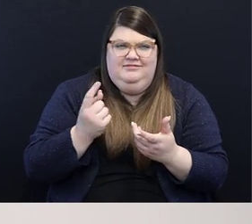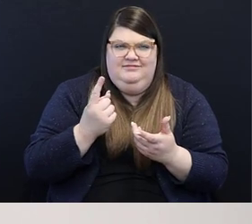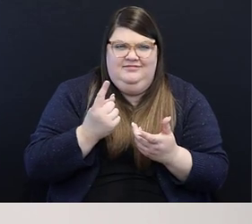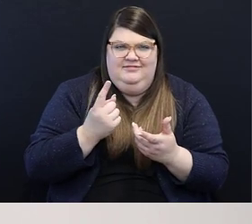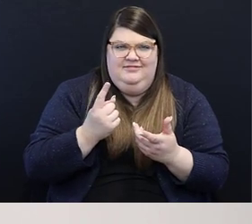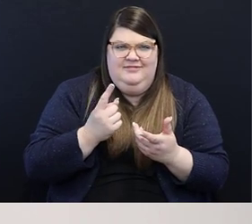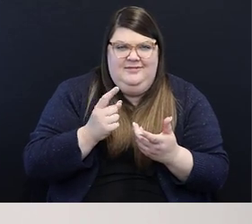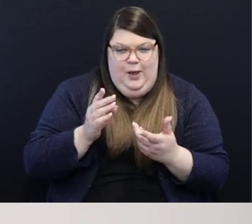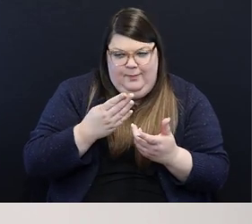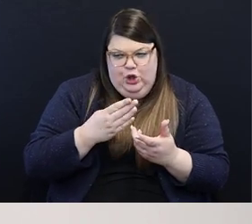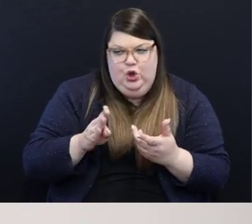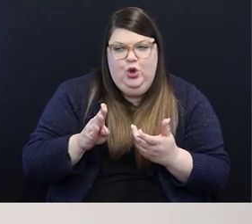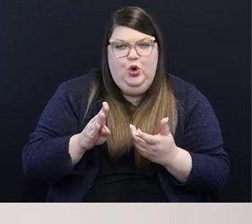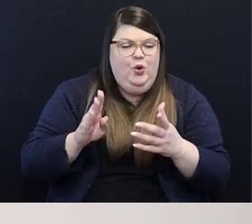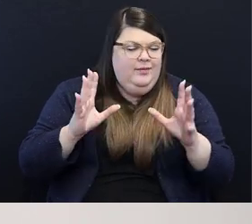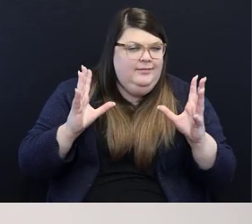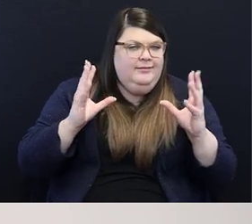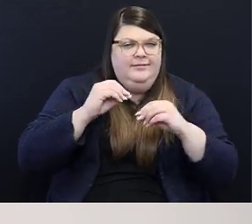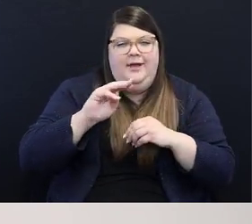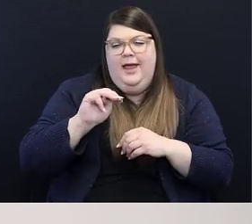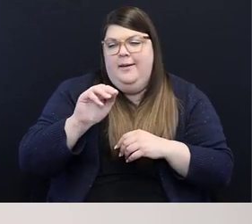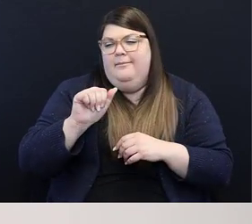how could I make a blue masterpiece? So